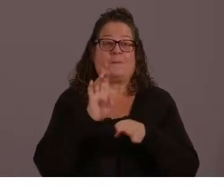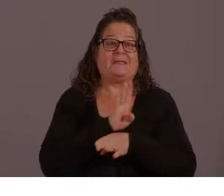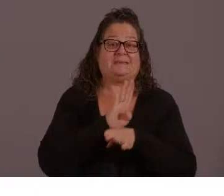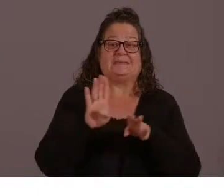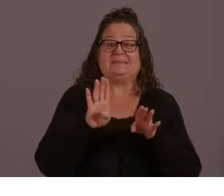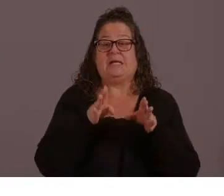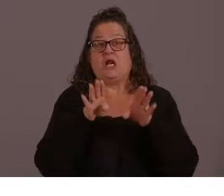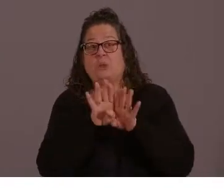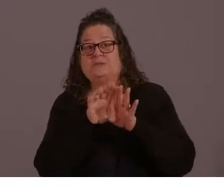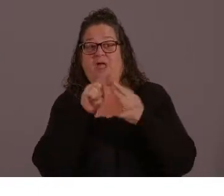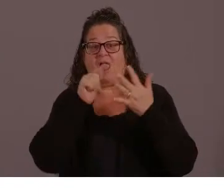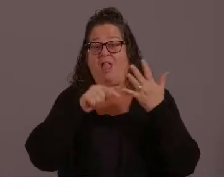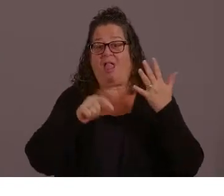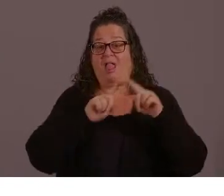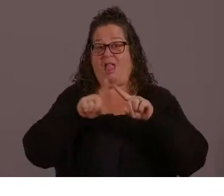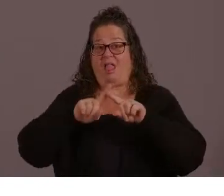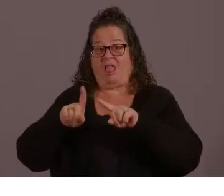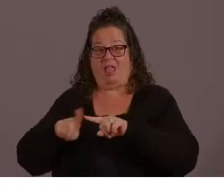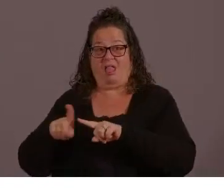to monitor that data.